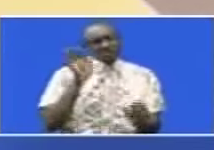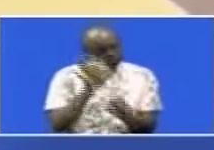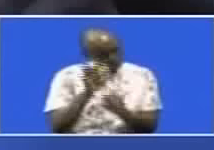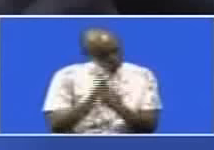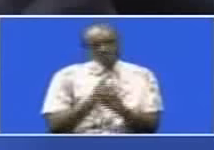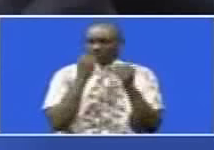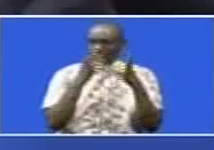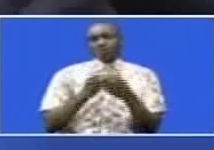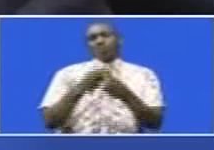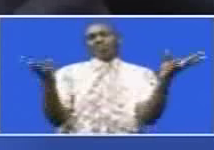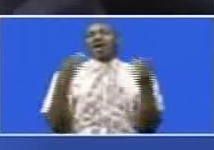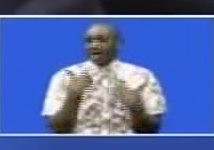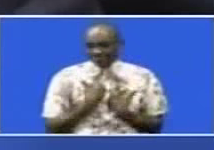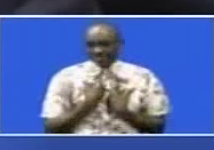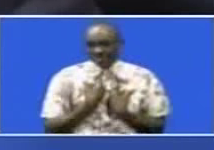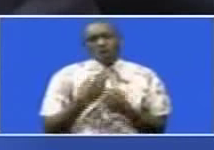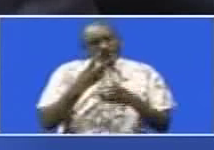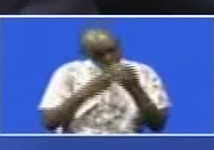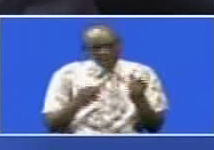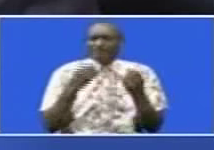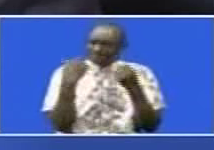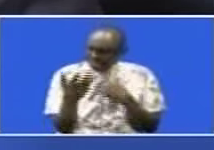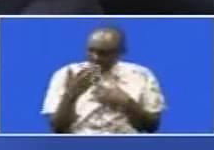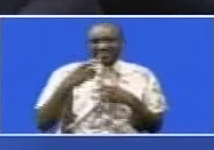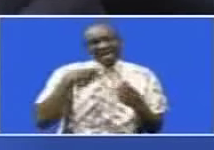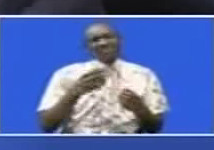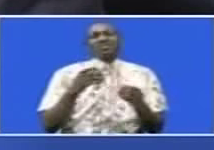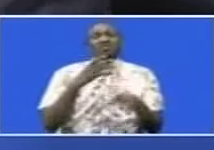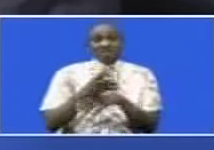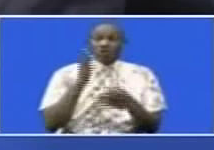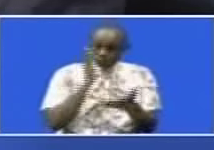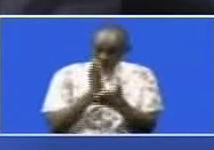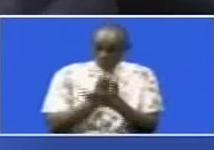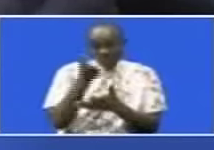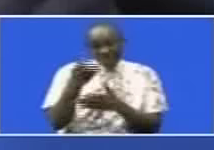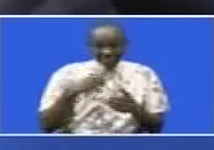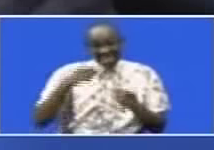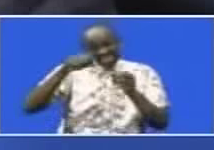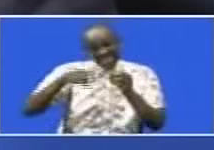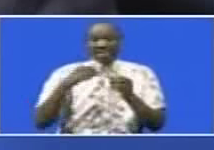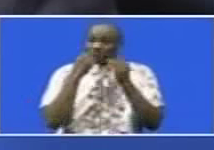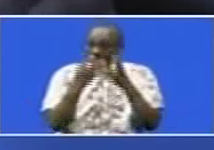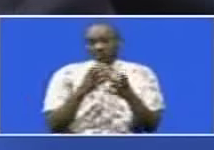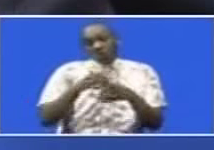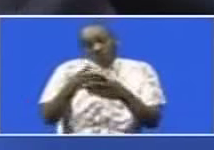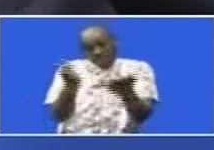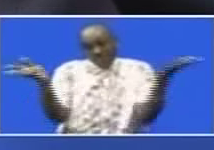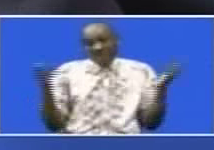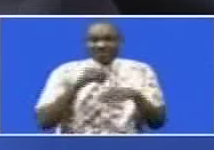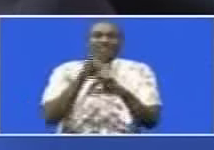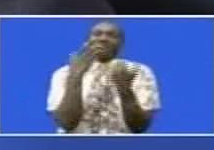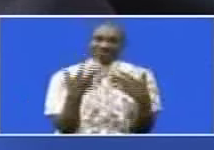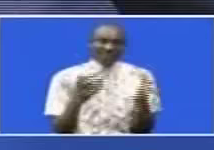examination leakage. All the papers were successfully done despite the alleged leakages of these